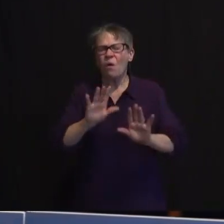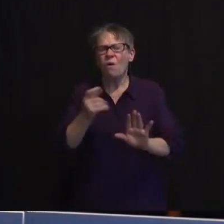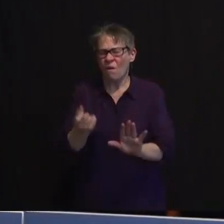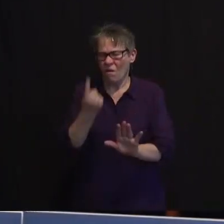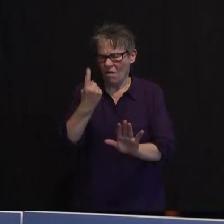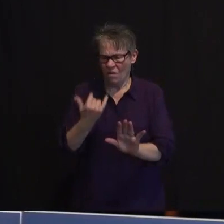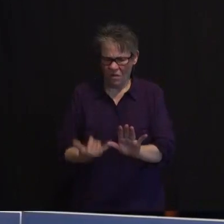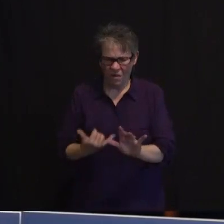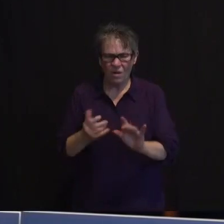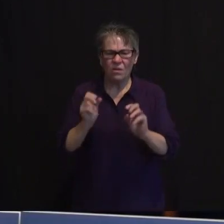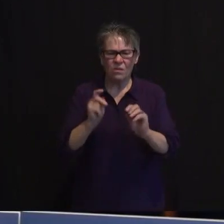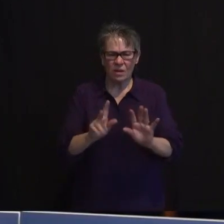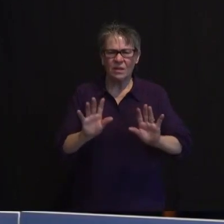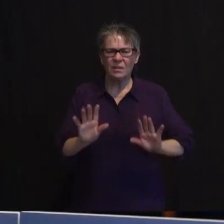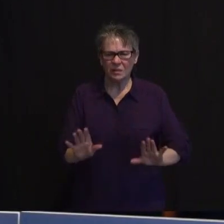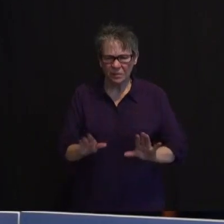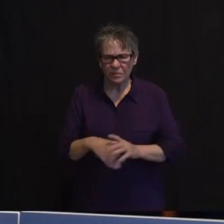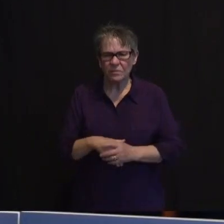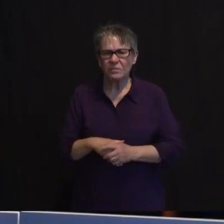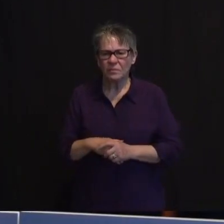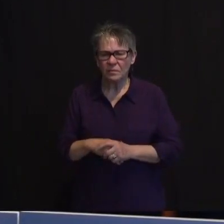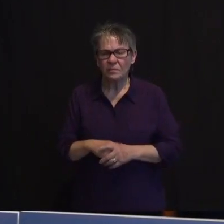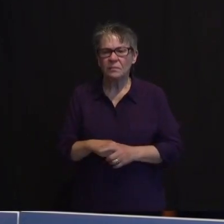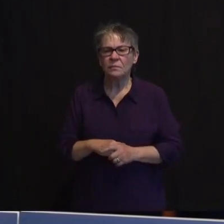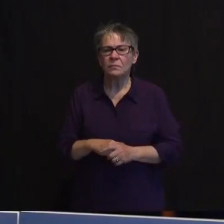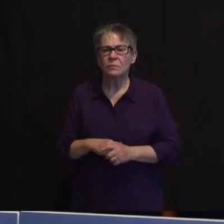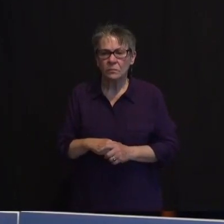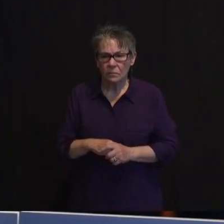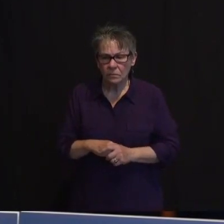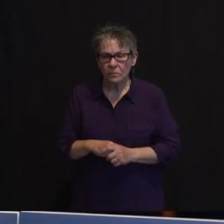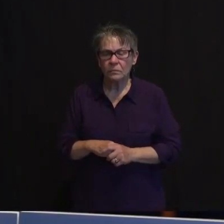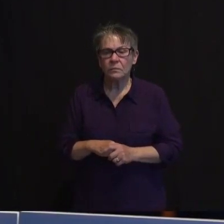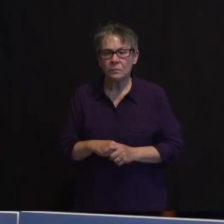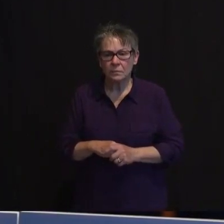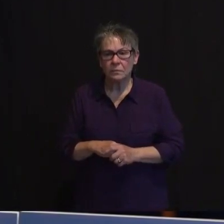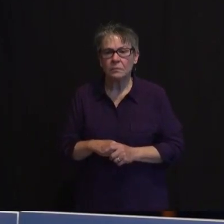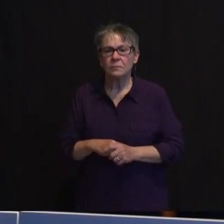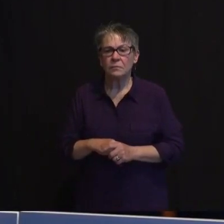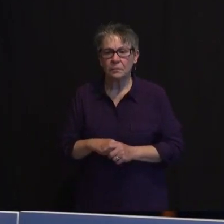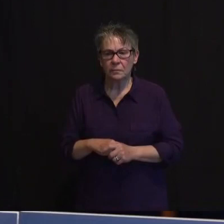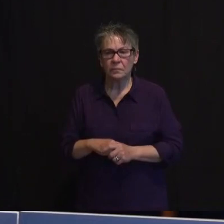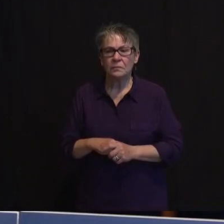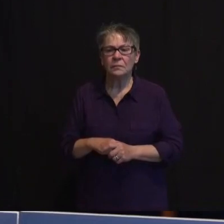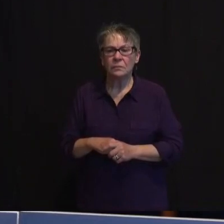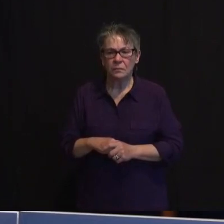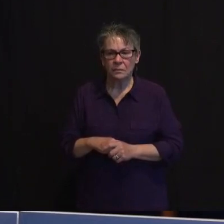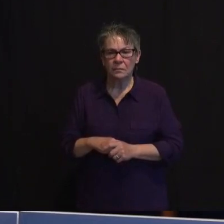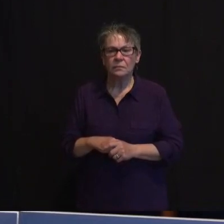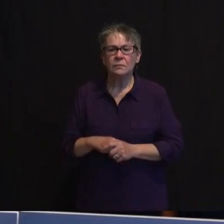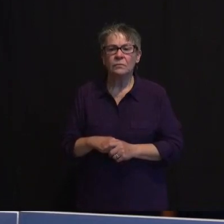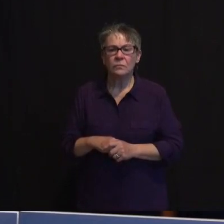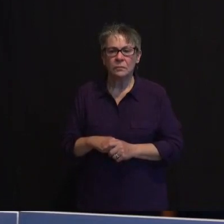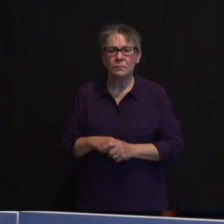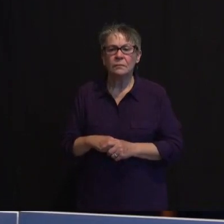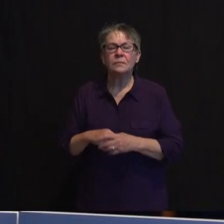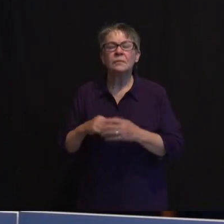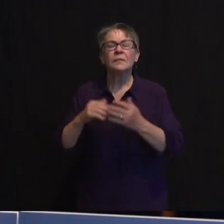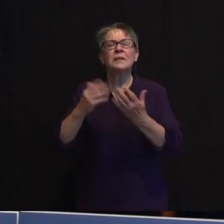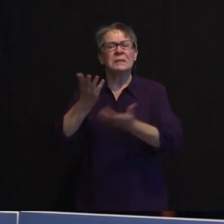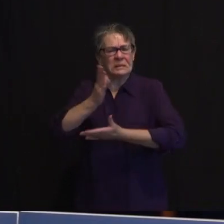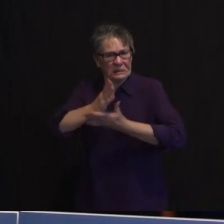up at the hospitals in extremis. Perhaps they were at home not feeling well, they didn't call their